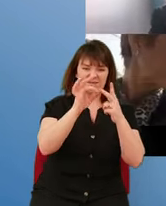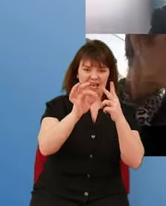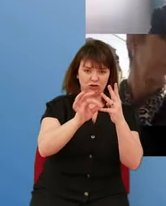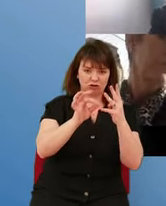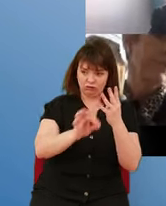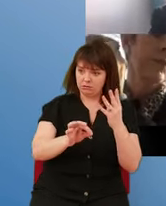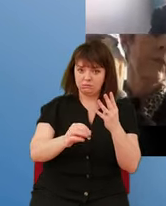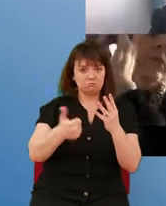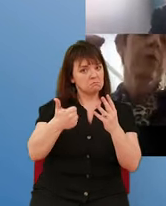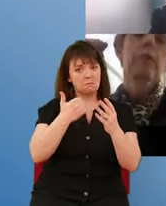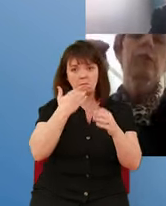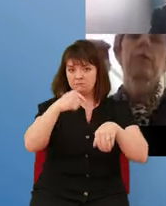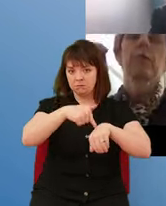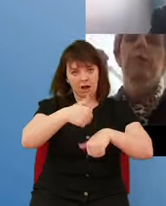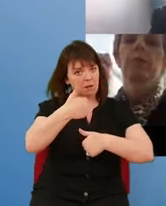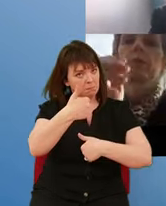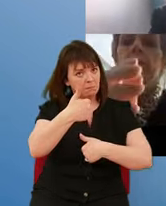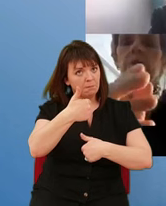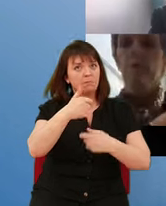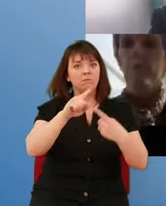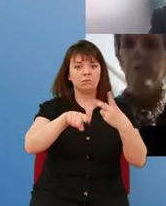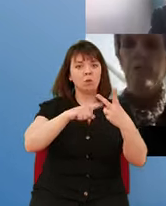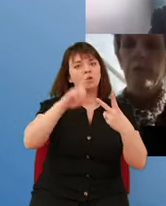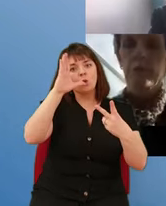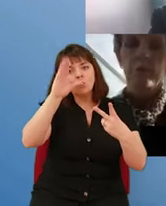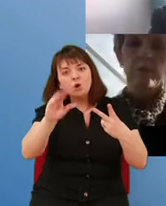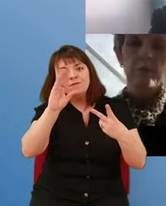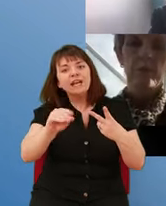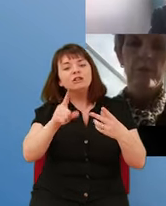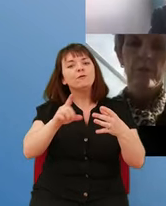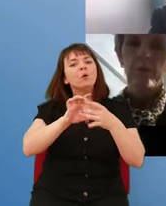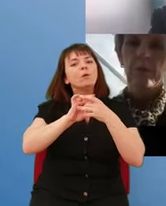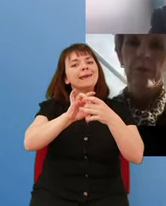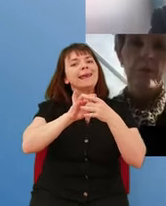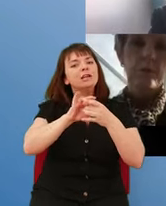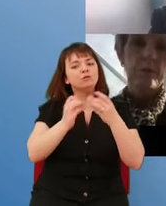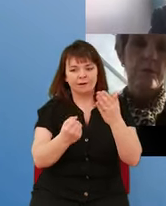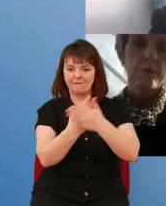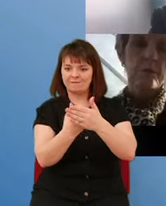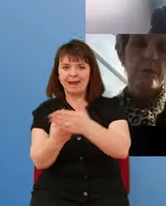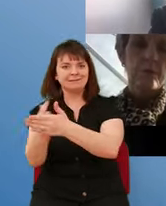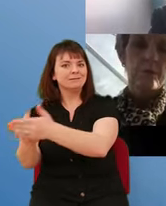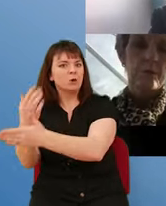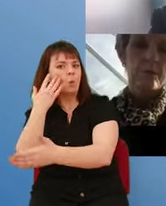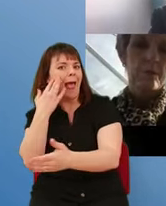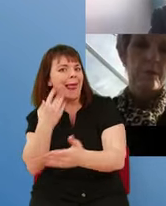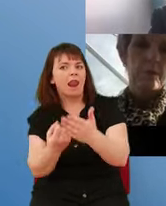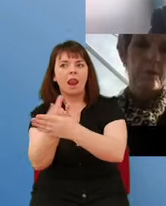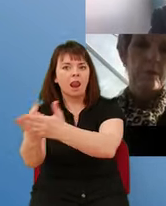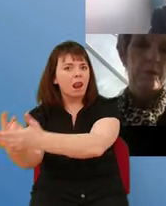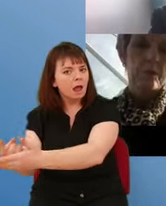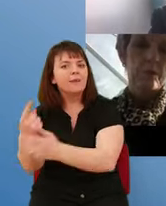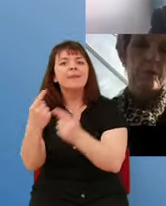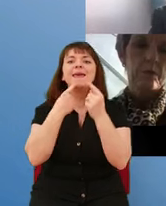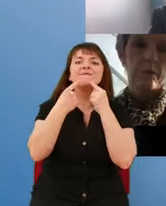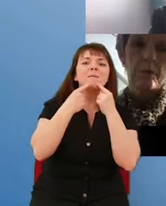that the information and the transparency was there with regards to the process and the content. We